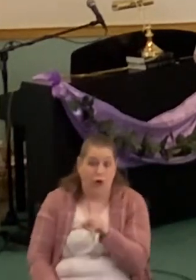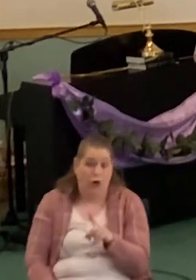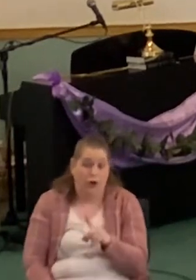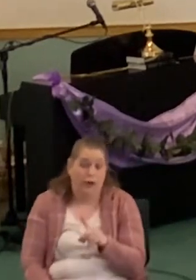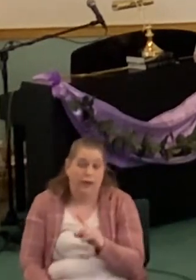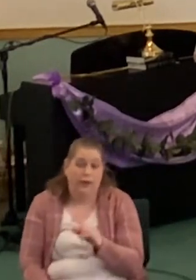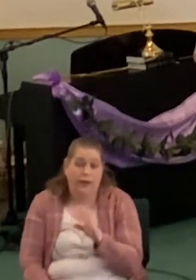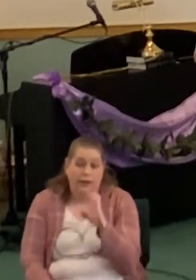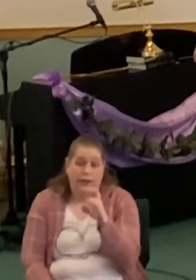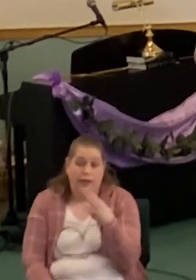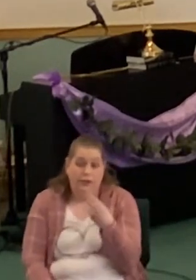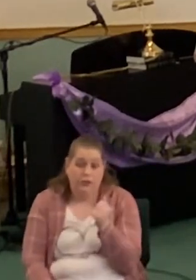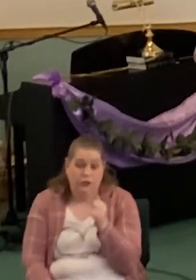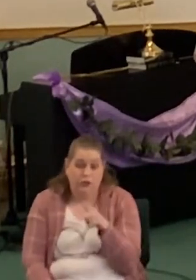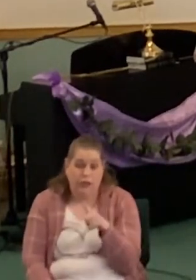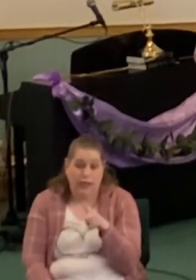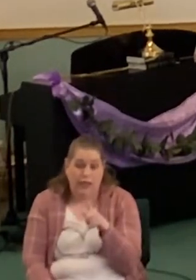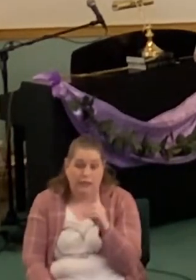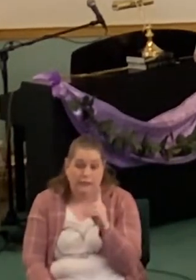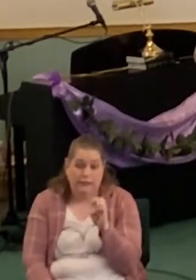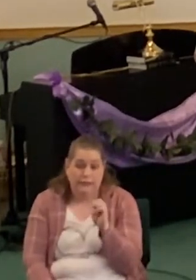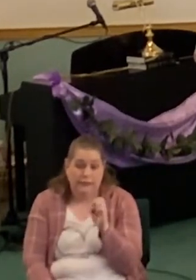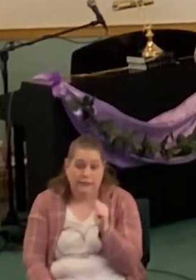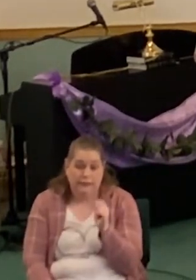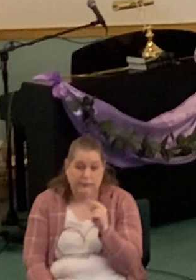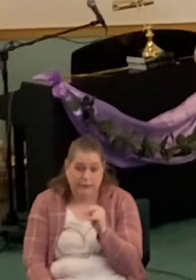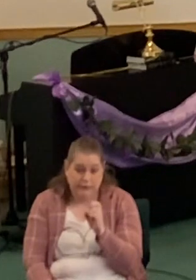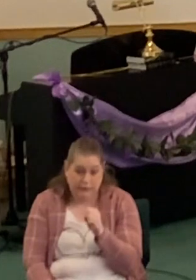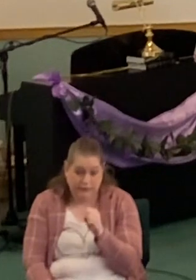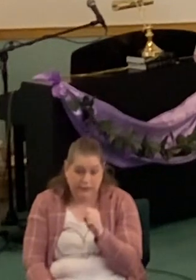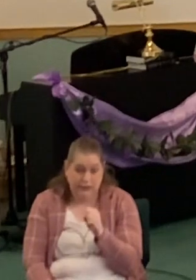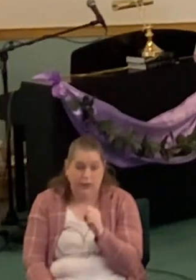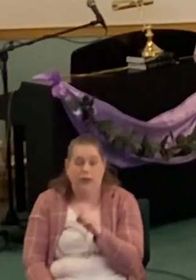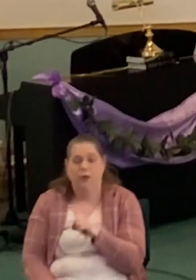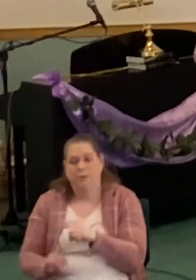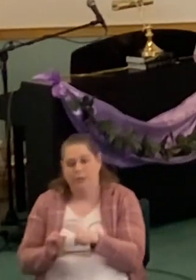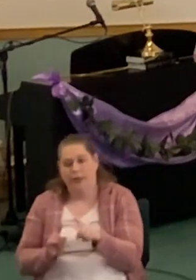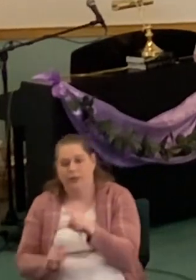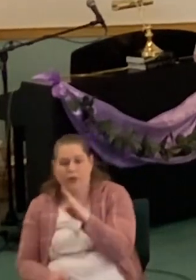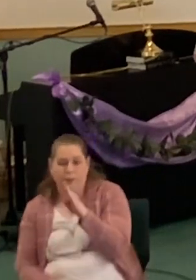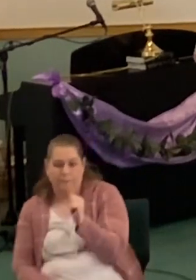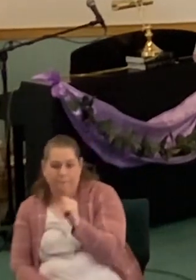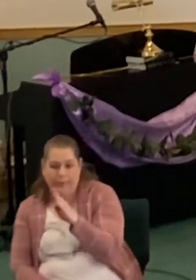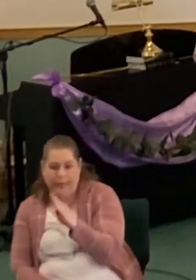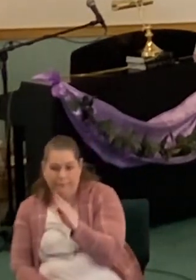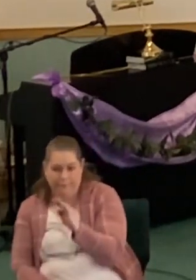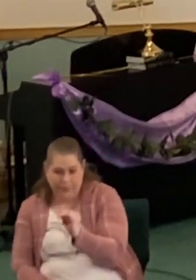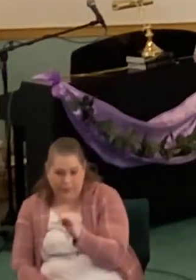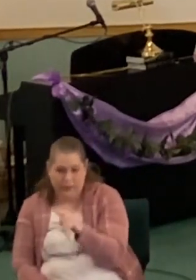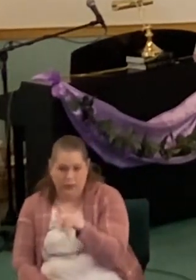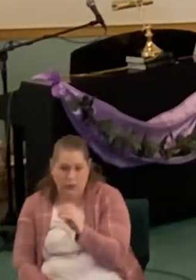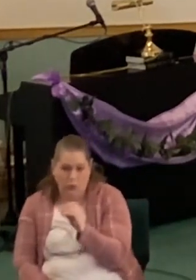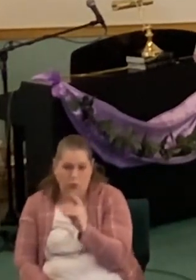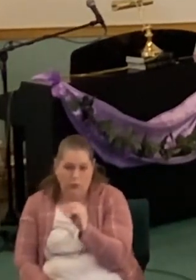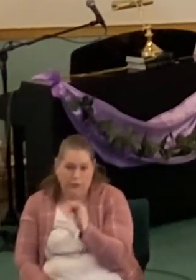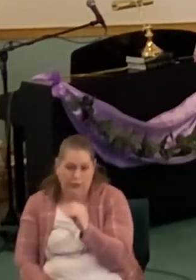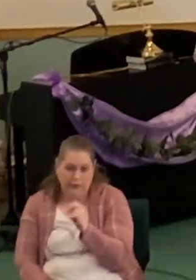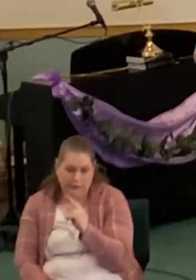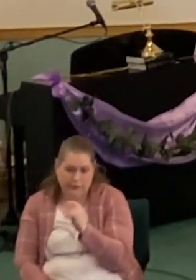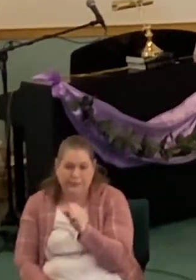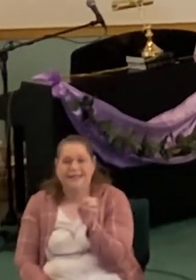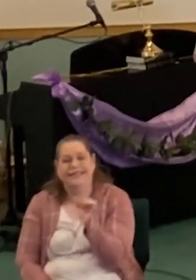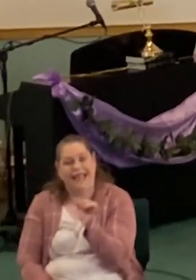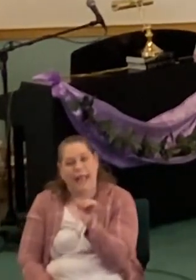the Chaldeans. The NIV calls them the Babylonians. And it mentions the Chaldeans because they were a small tribe within